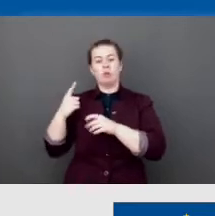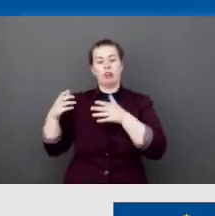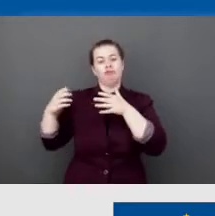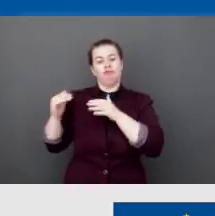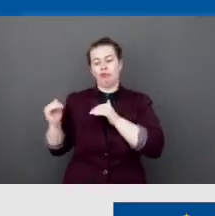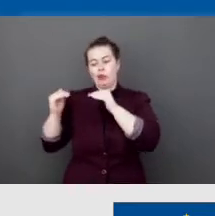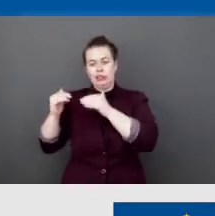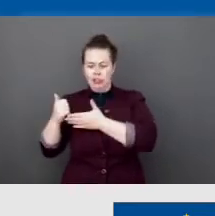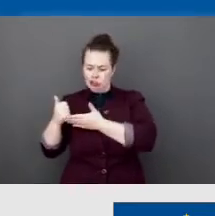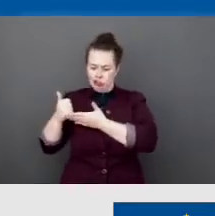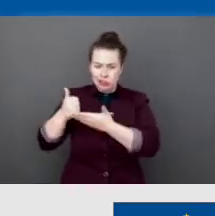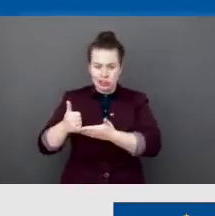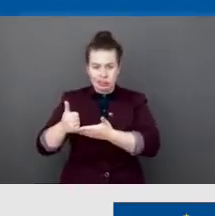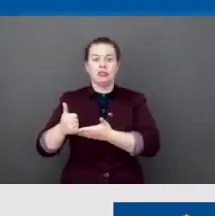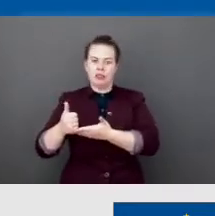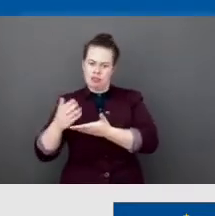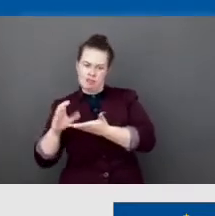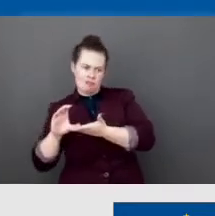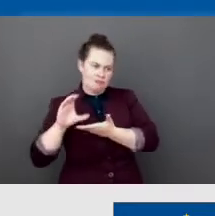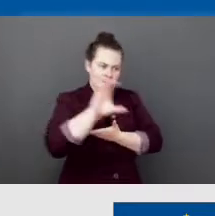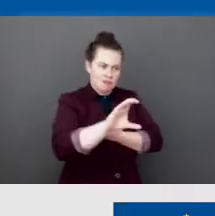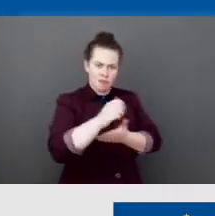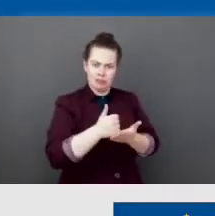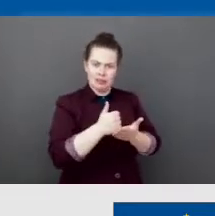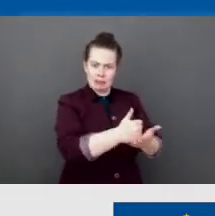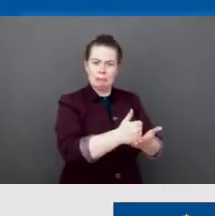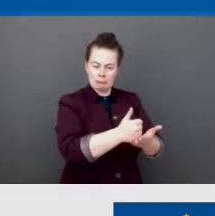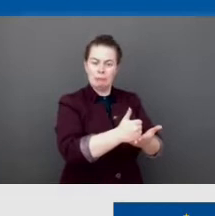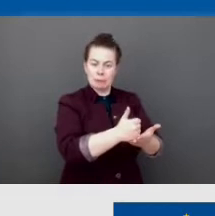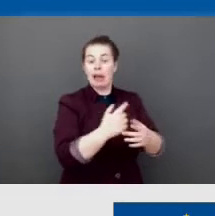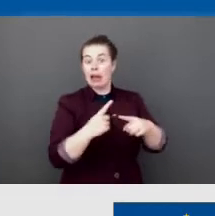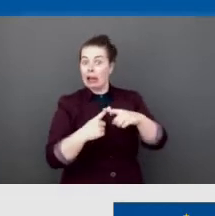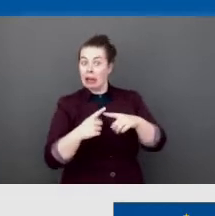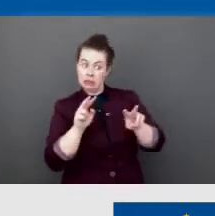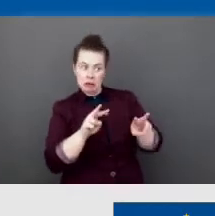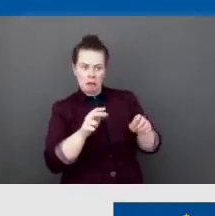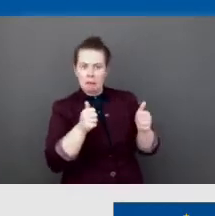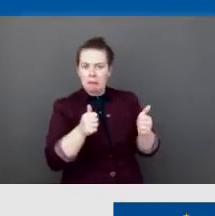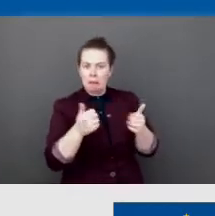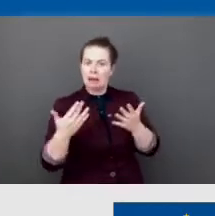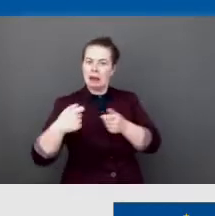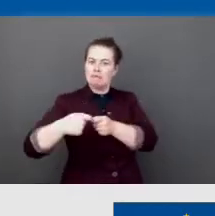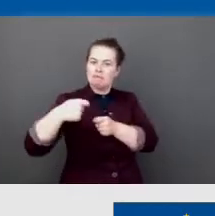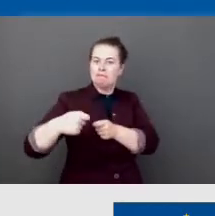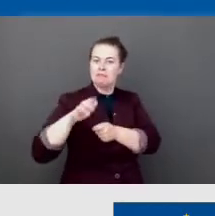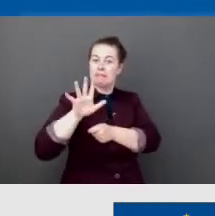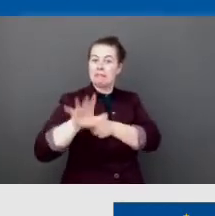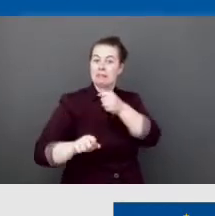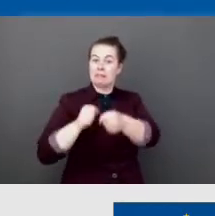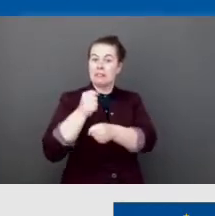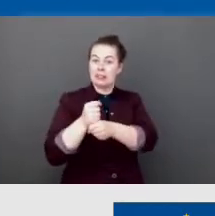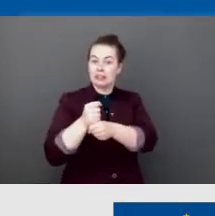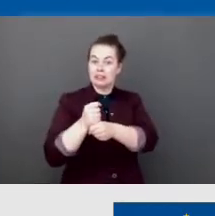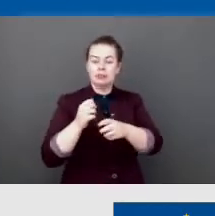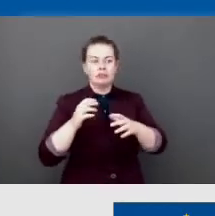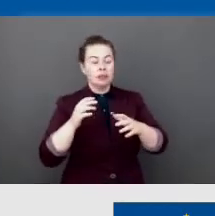been successfully received funding for a further 5 years. It's very much a user-centered approach for older citizens, looking